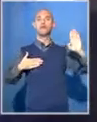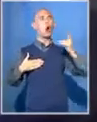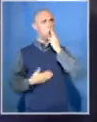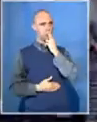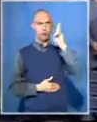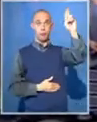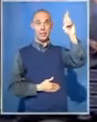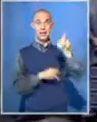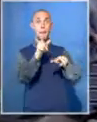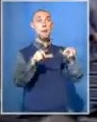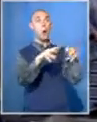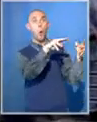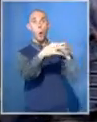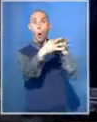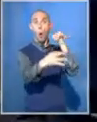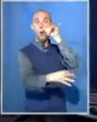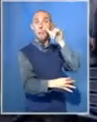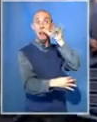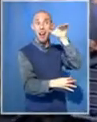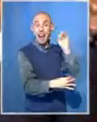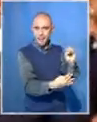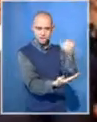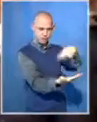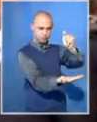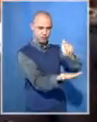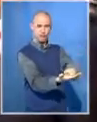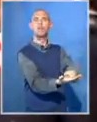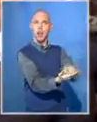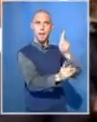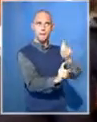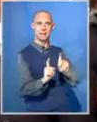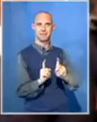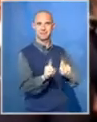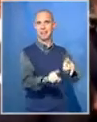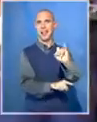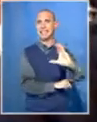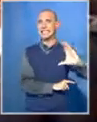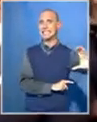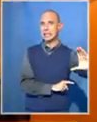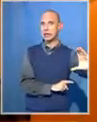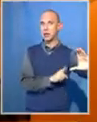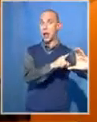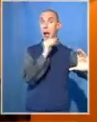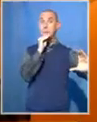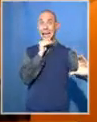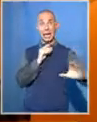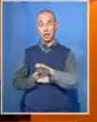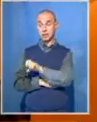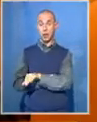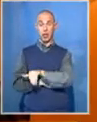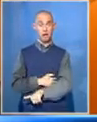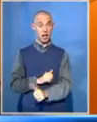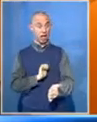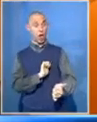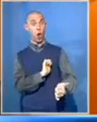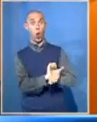he attended the African Union summit in June last year and hand him over to the ICC. The conduct